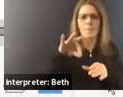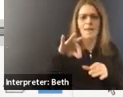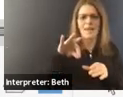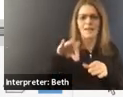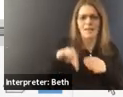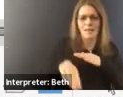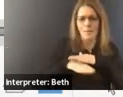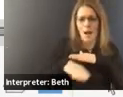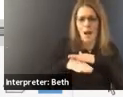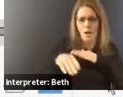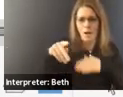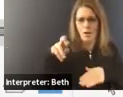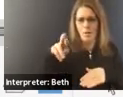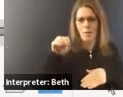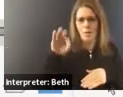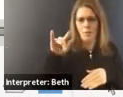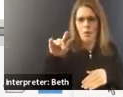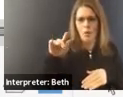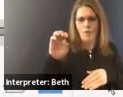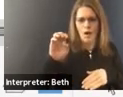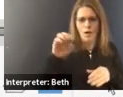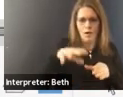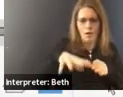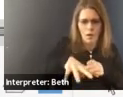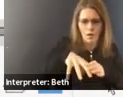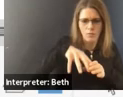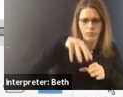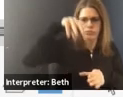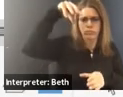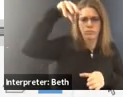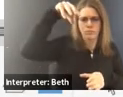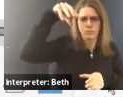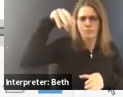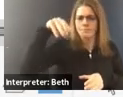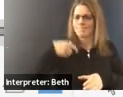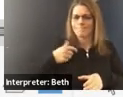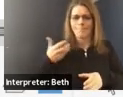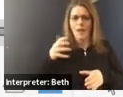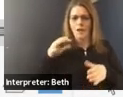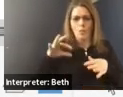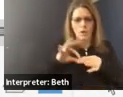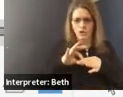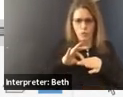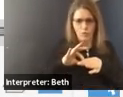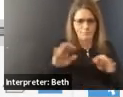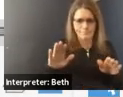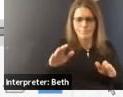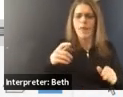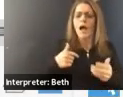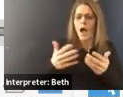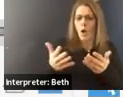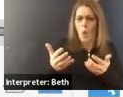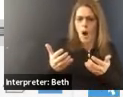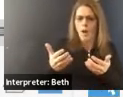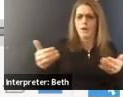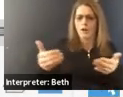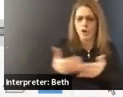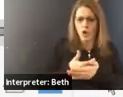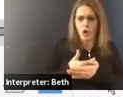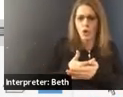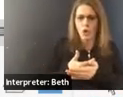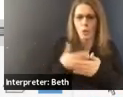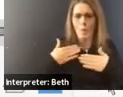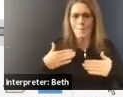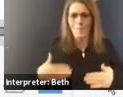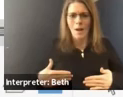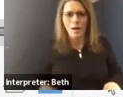face. I'll send that up and extrude it. Terrific. I don't want to join. I want a new body. And I quickly have a